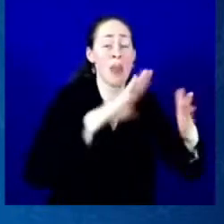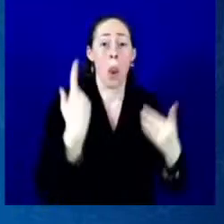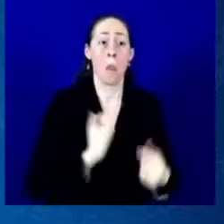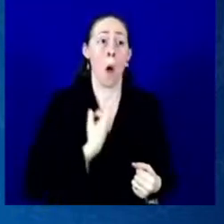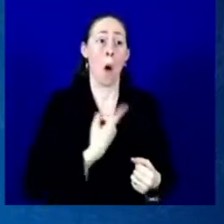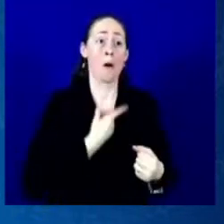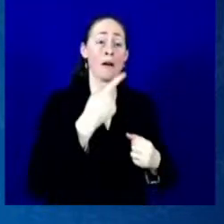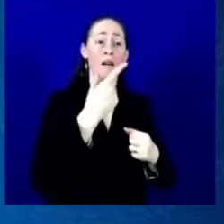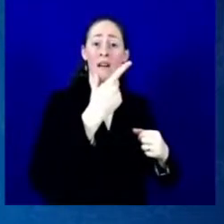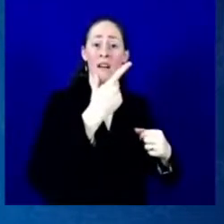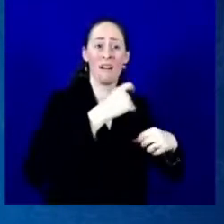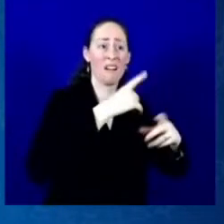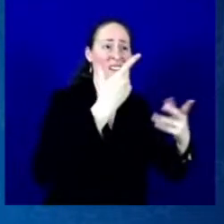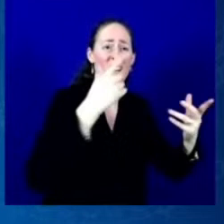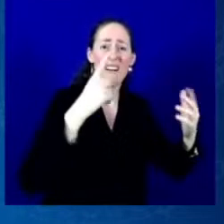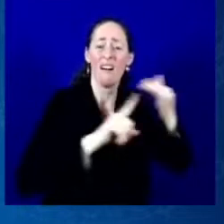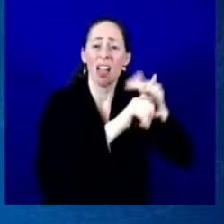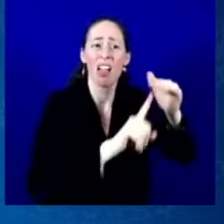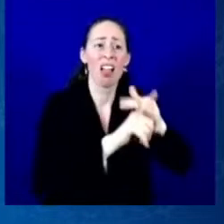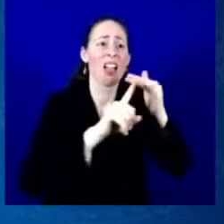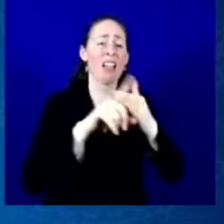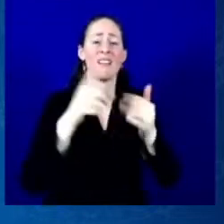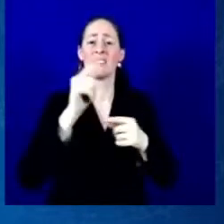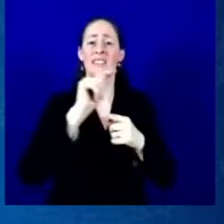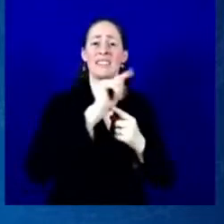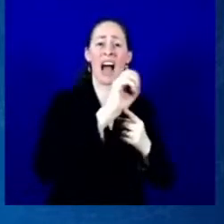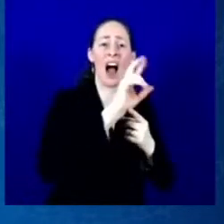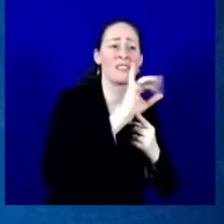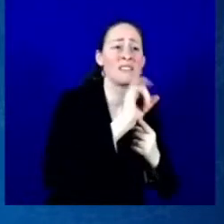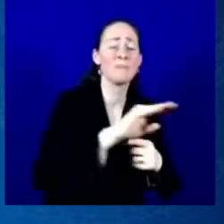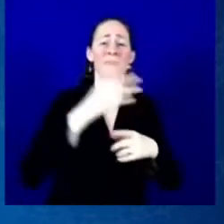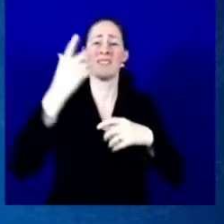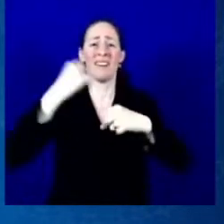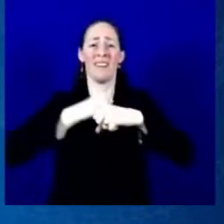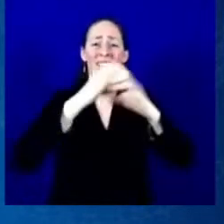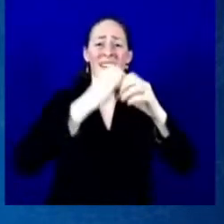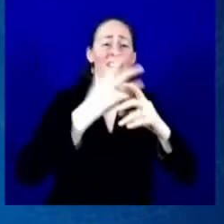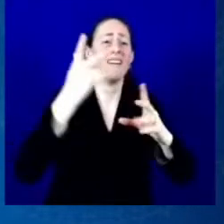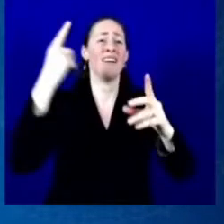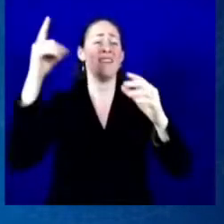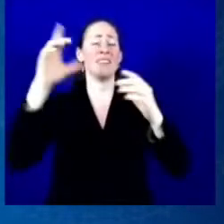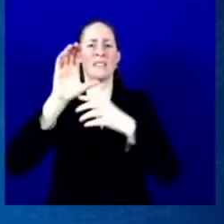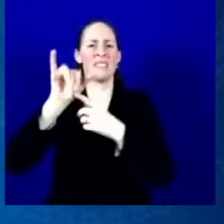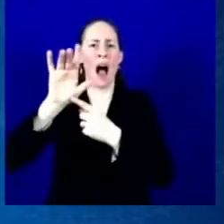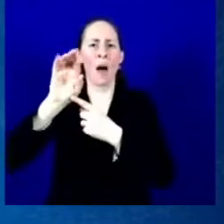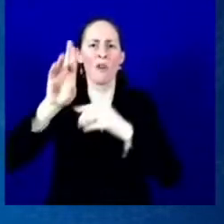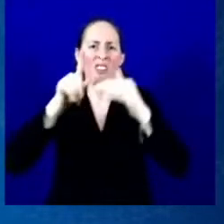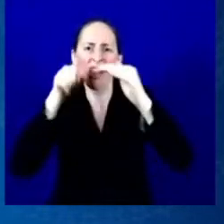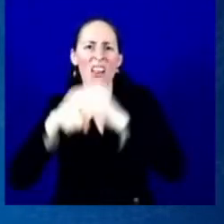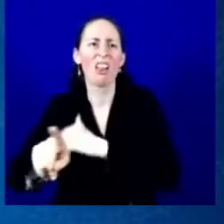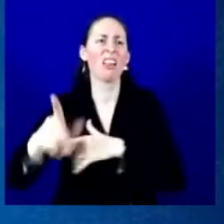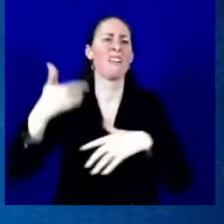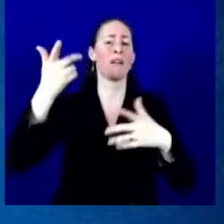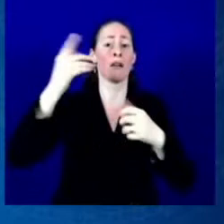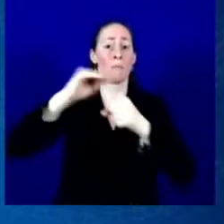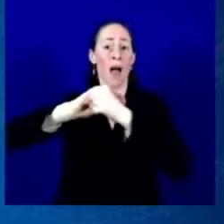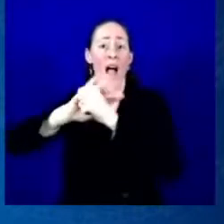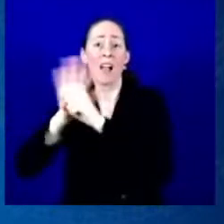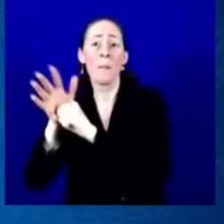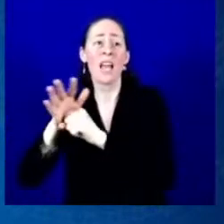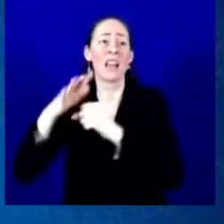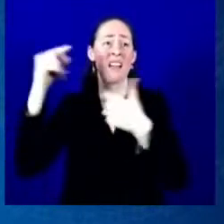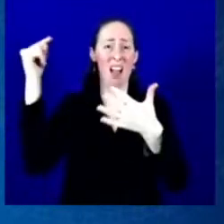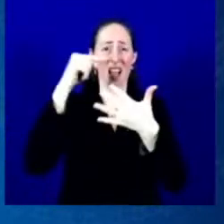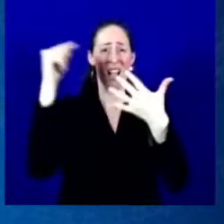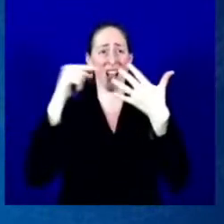migration, cybersecurity, climate change, as well as what we're experiencing now, pandemics. There's